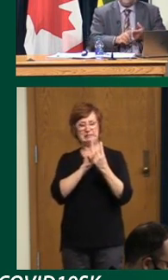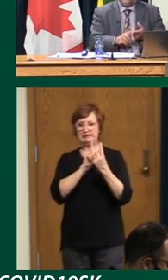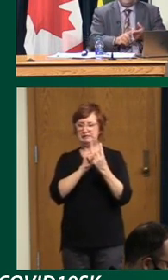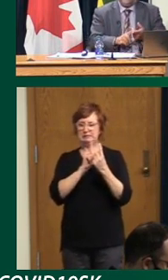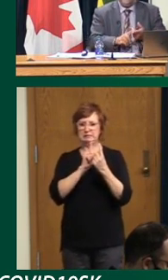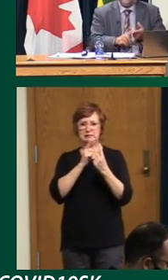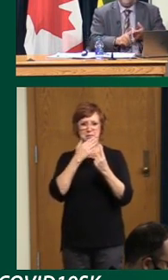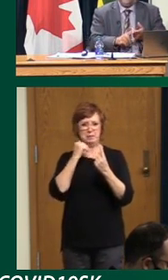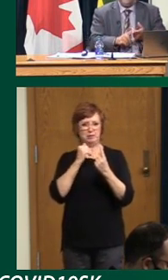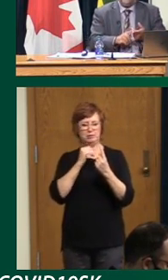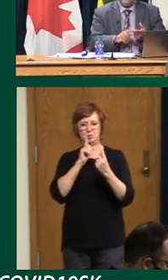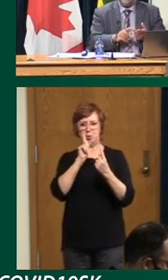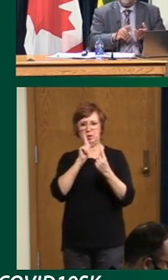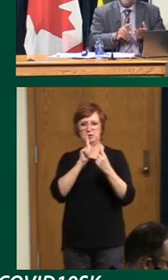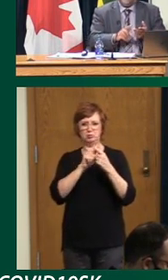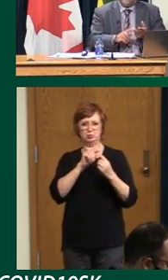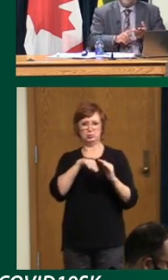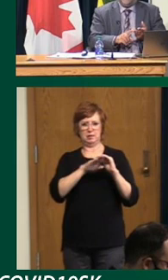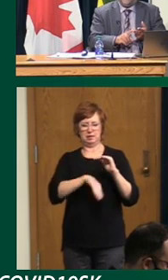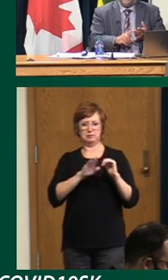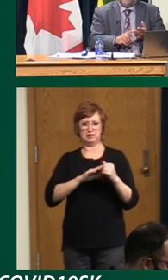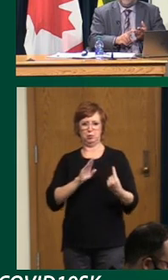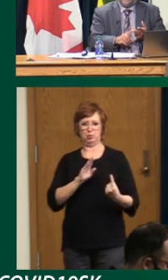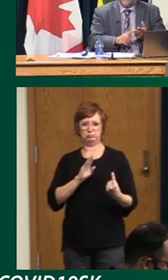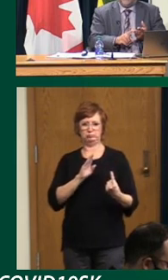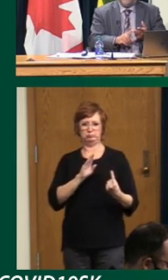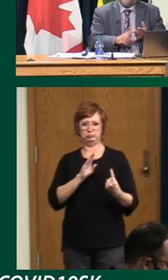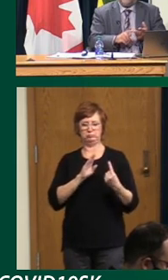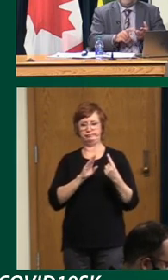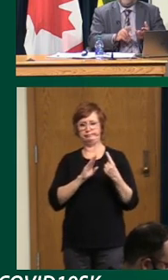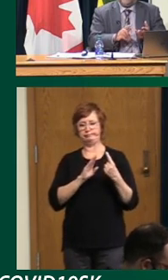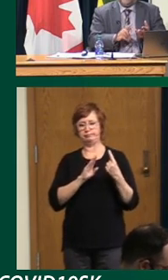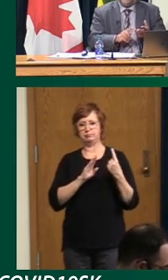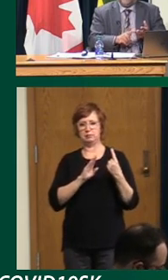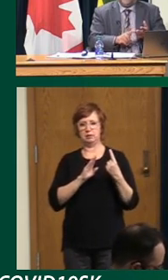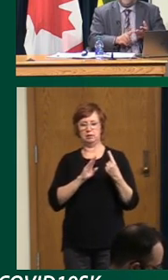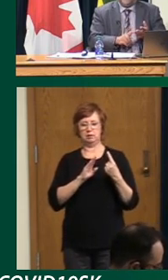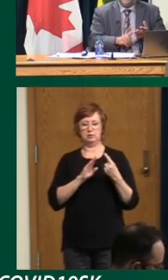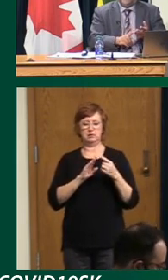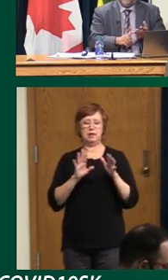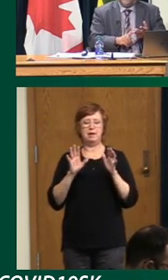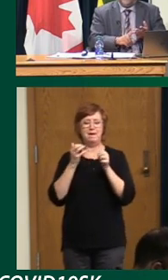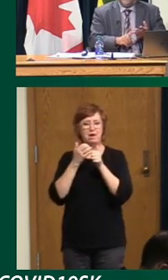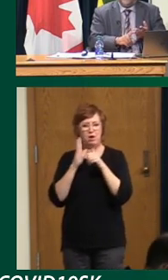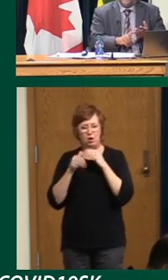everything counts. Staying home if you're sick, getting tested,